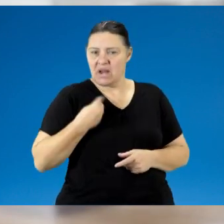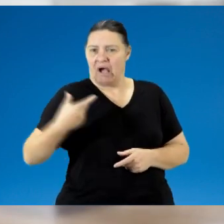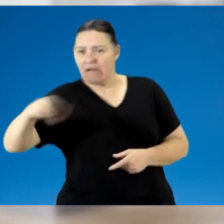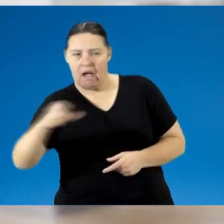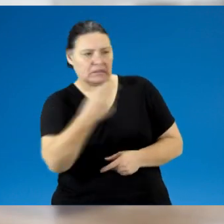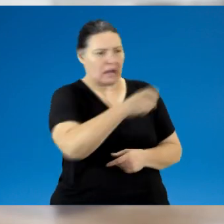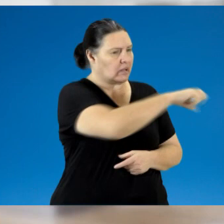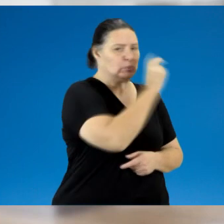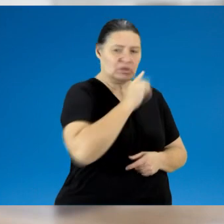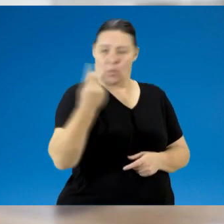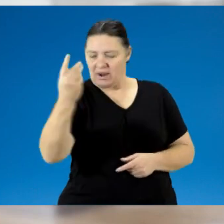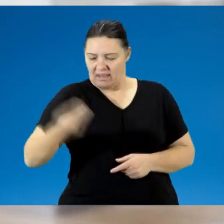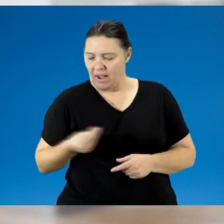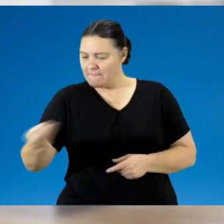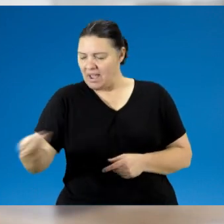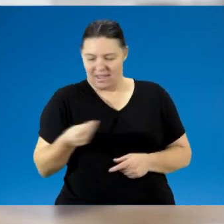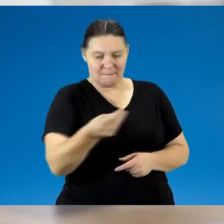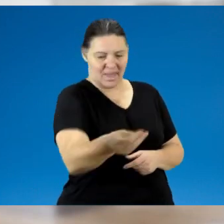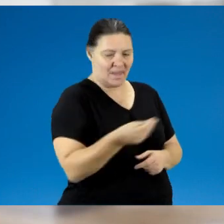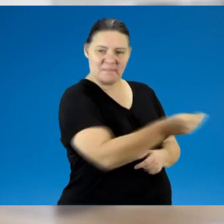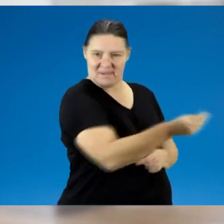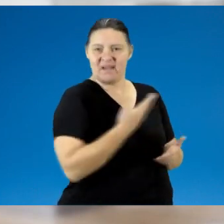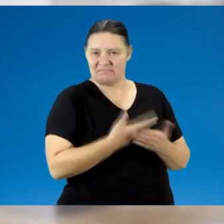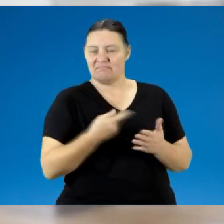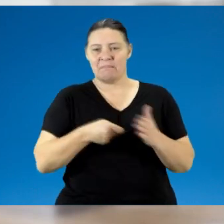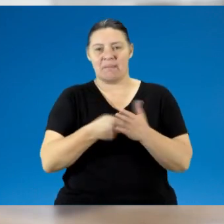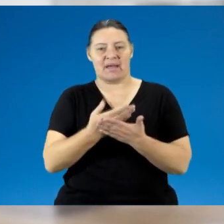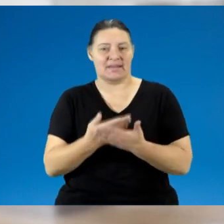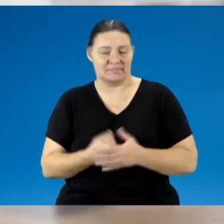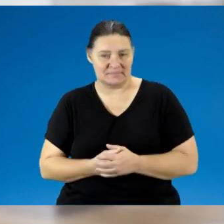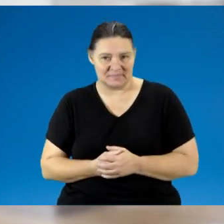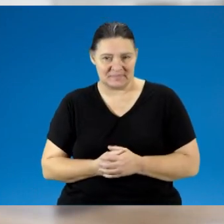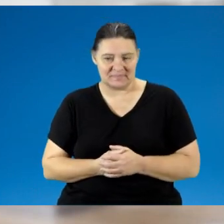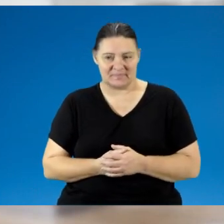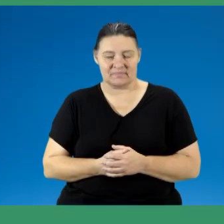to share the profit. So that's how they can be involved. Let's move on.